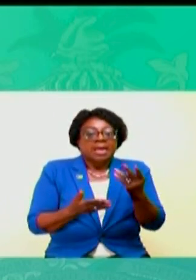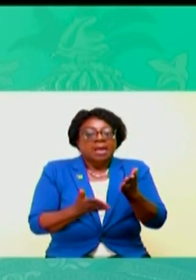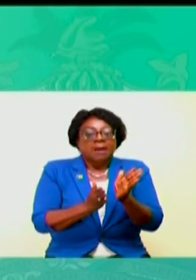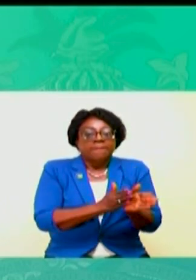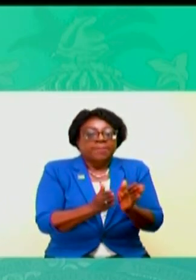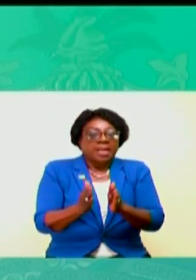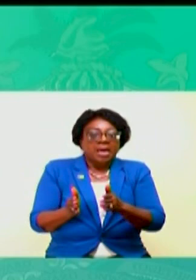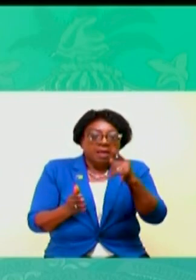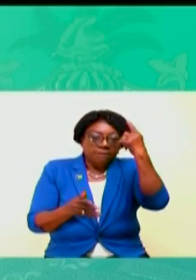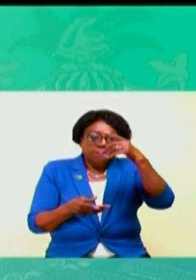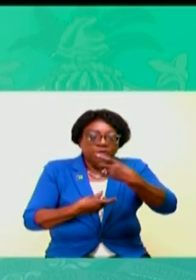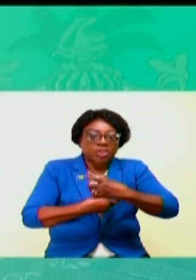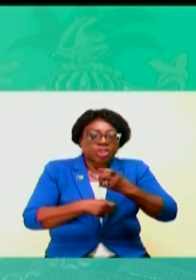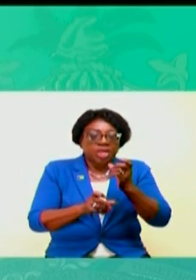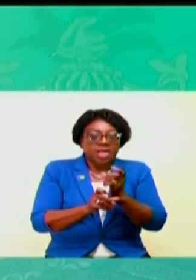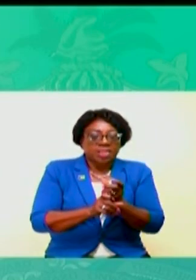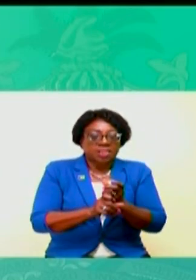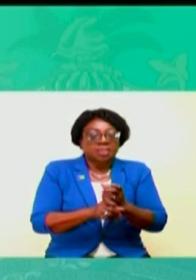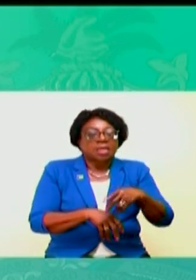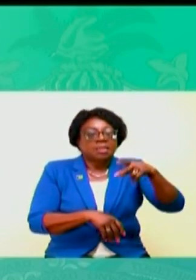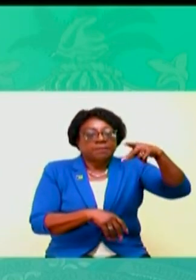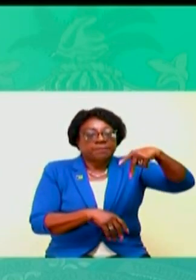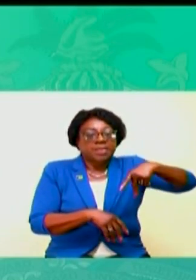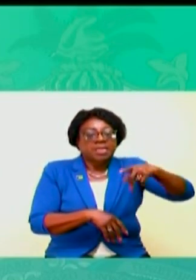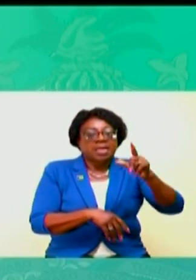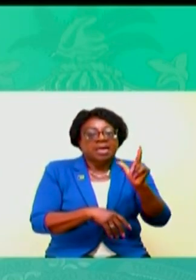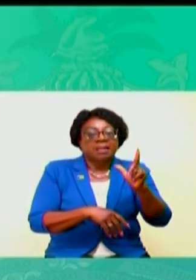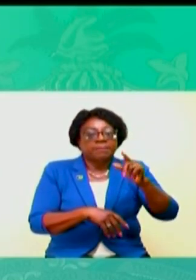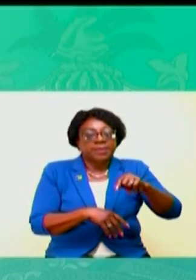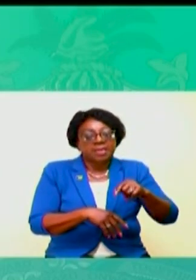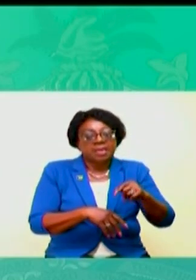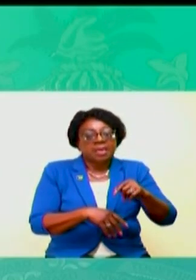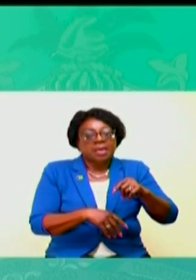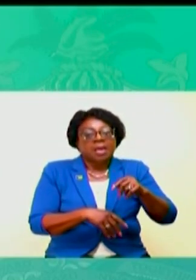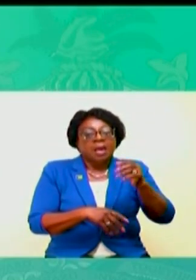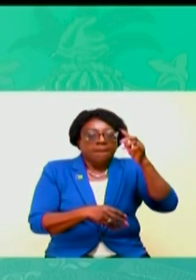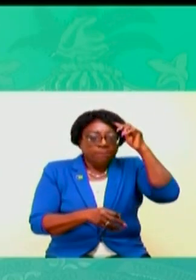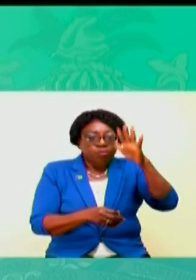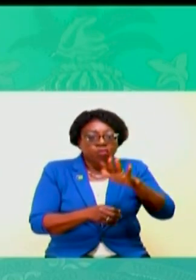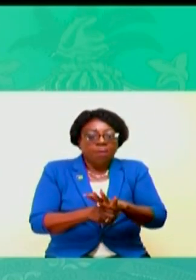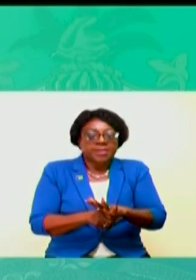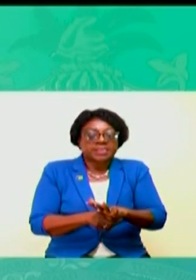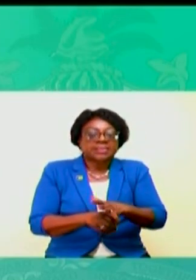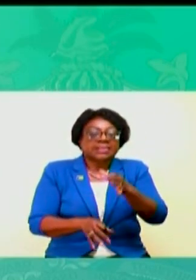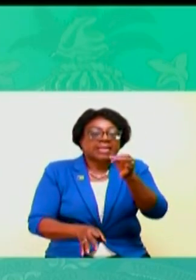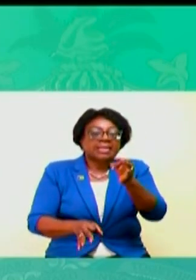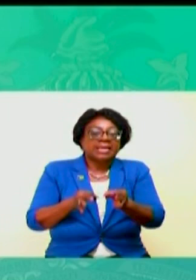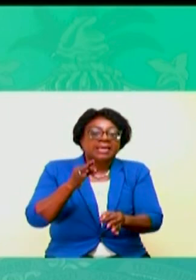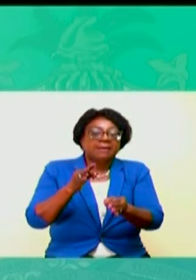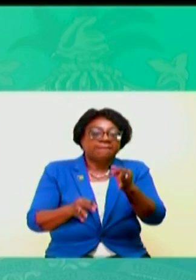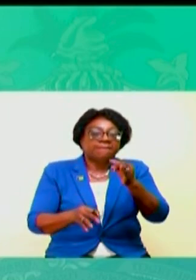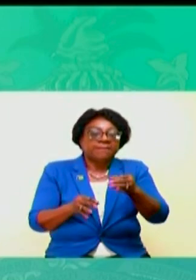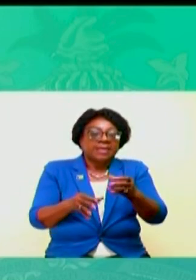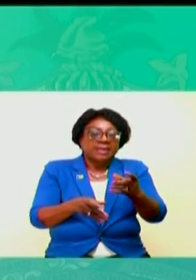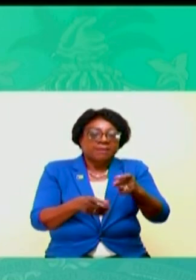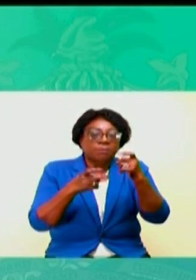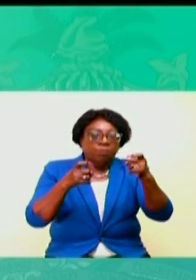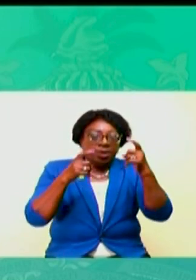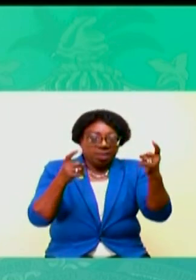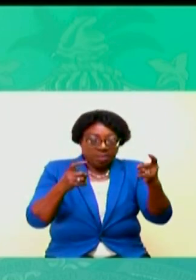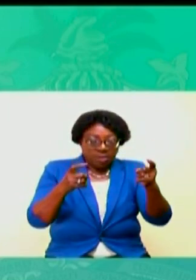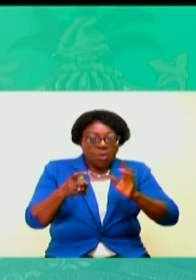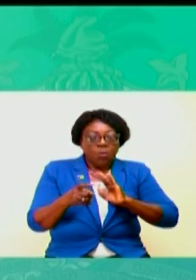change, the Progressive Liberal Party promised that if elected, we would, one, immediately begin a comprehensive